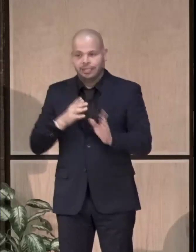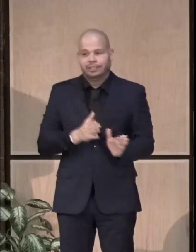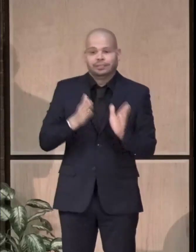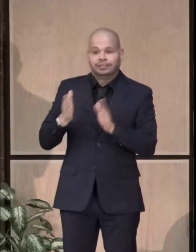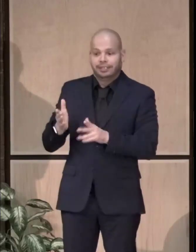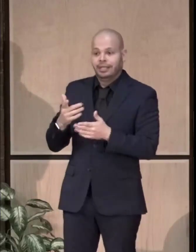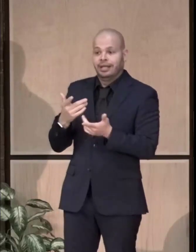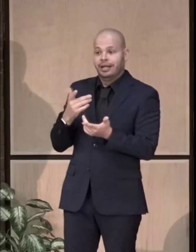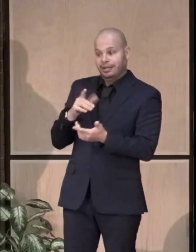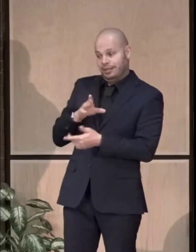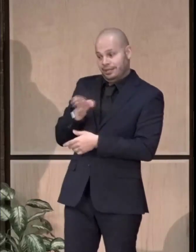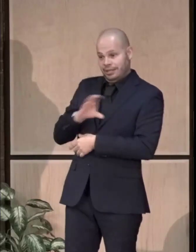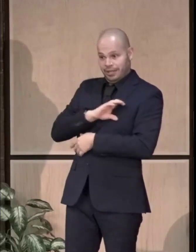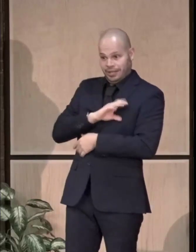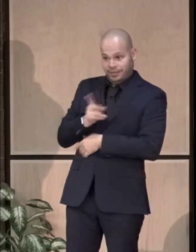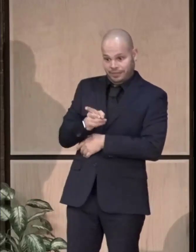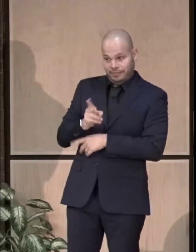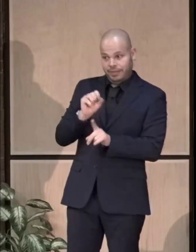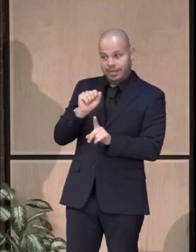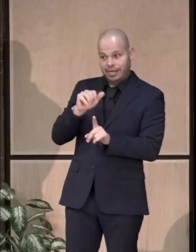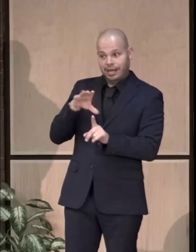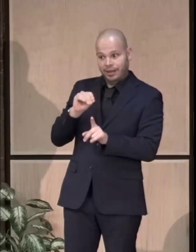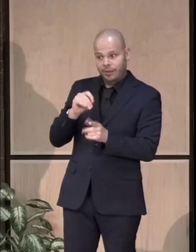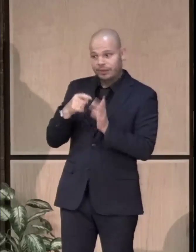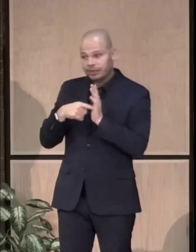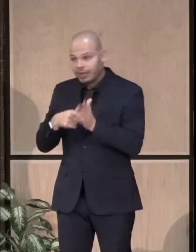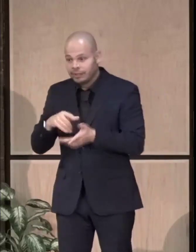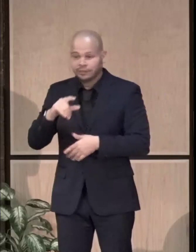I brought in the text messages.